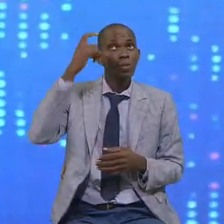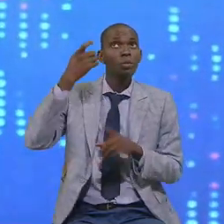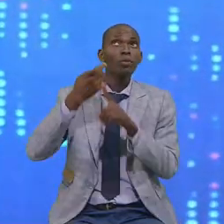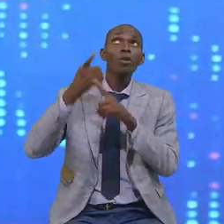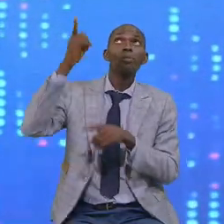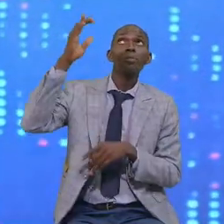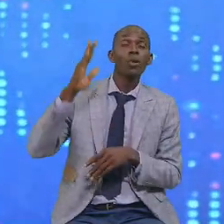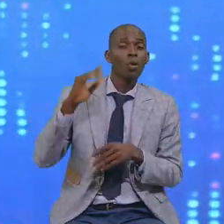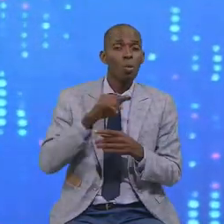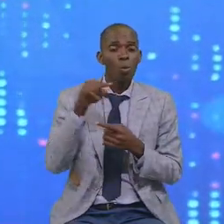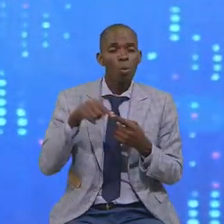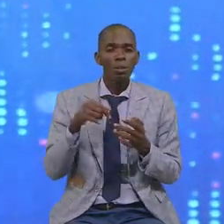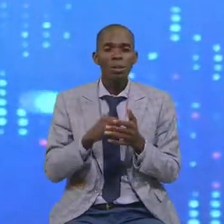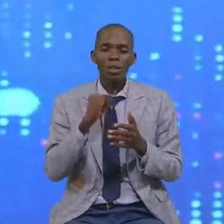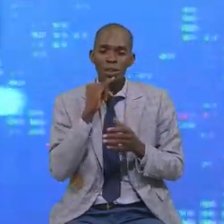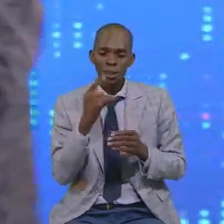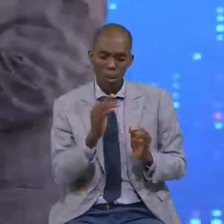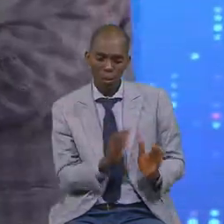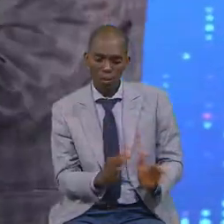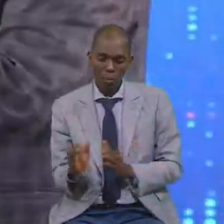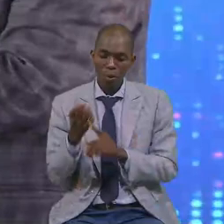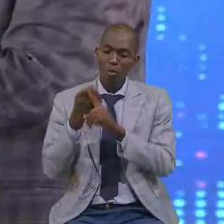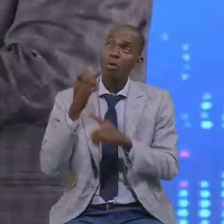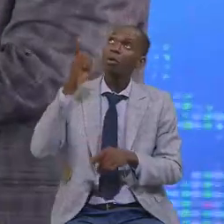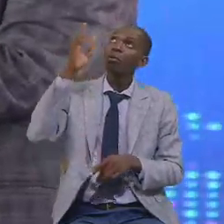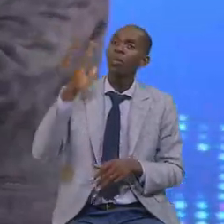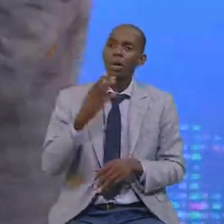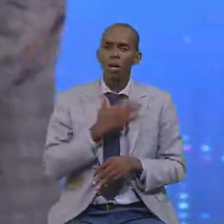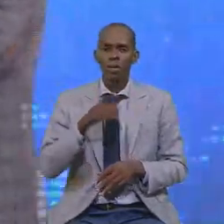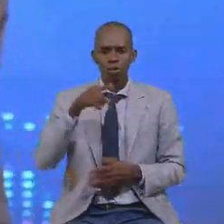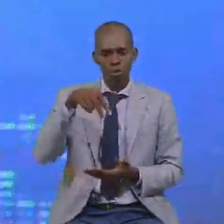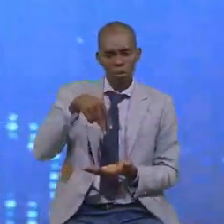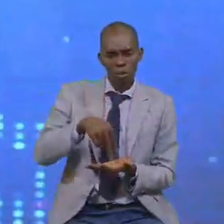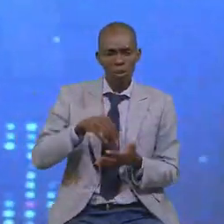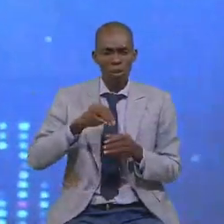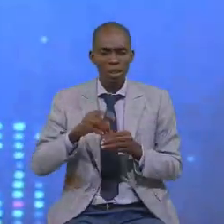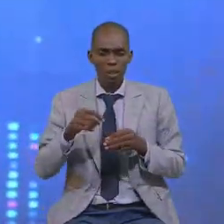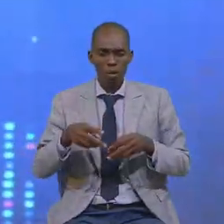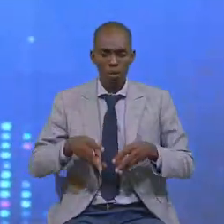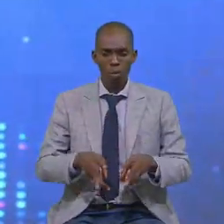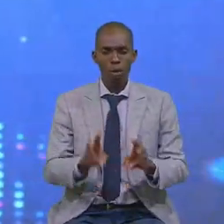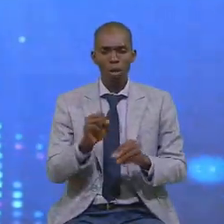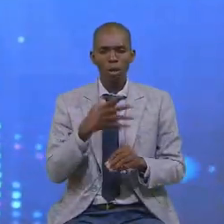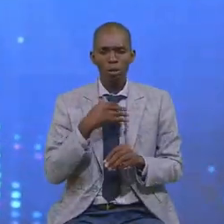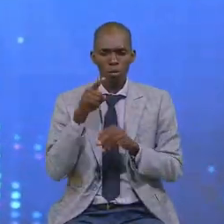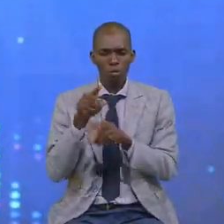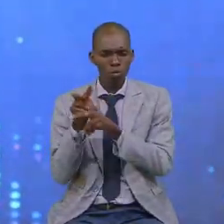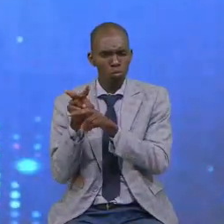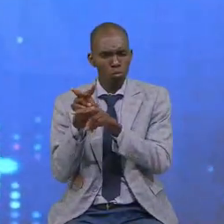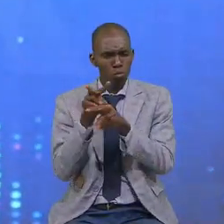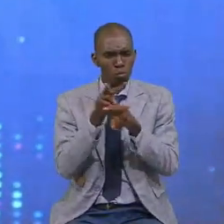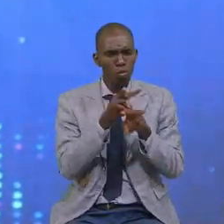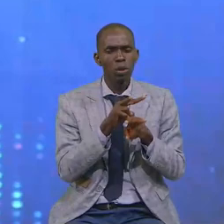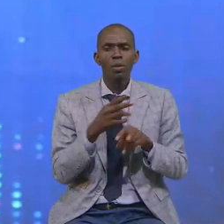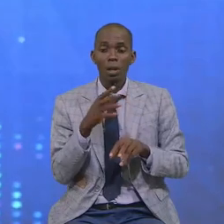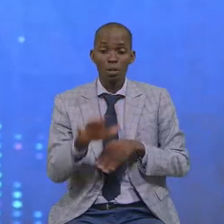it is the plan from God, and you stand in the ways and you watch, and then you